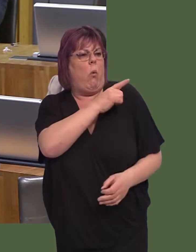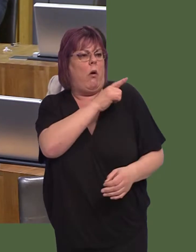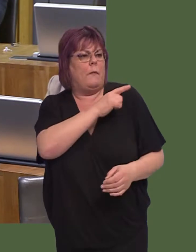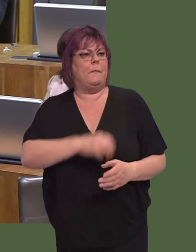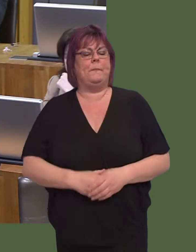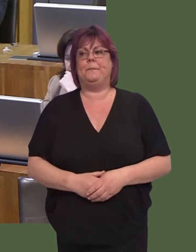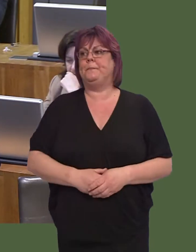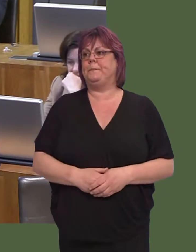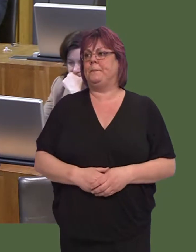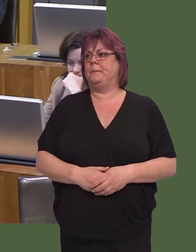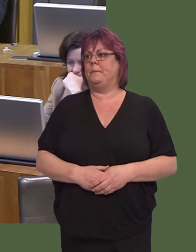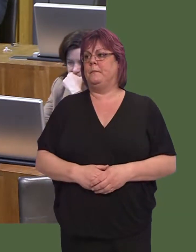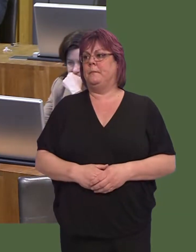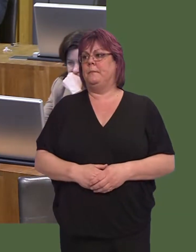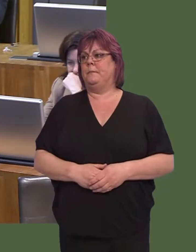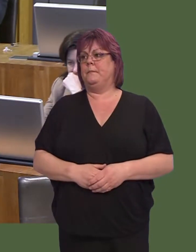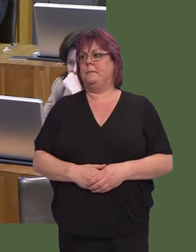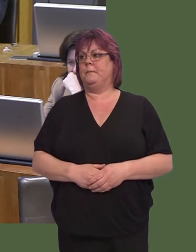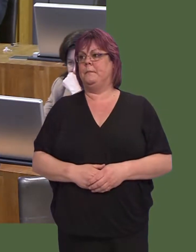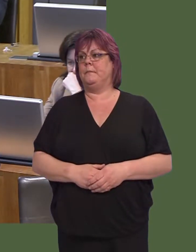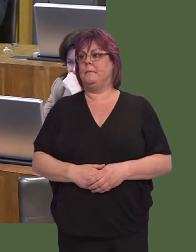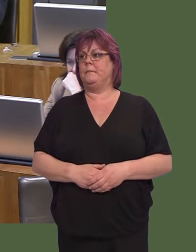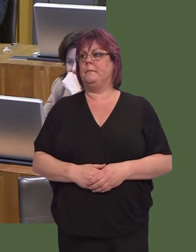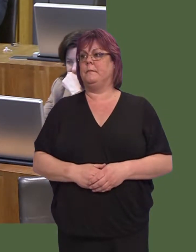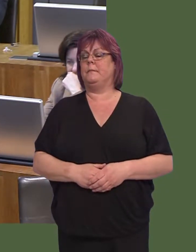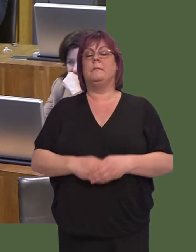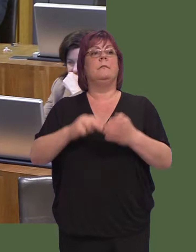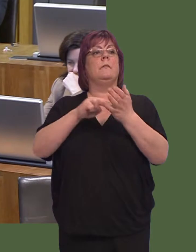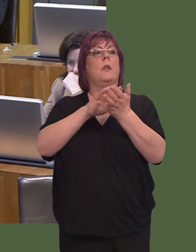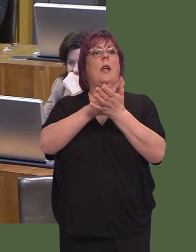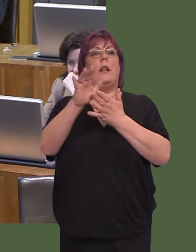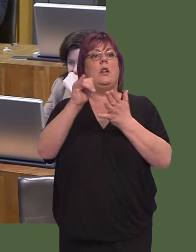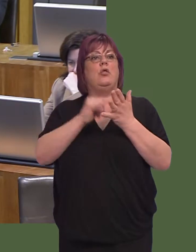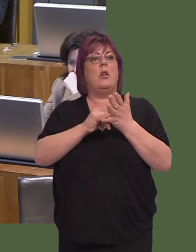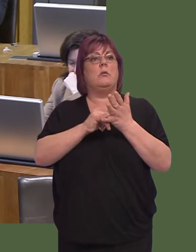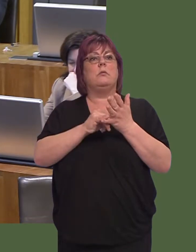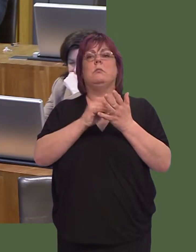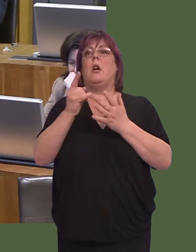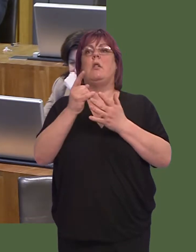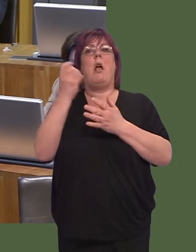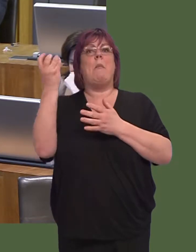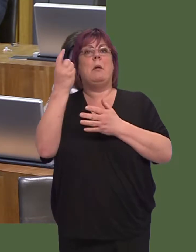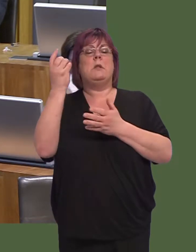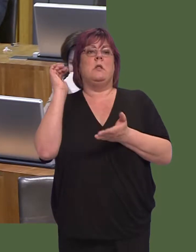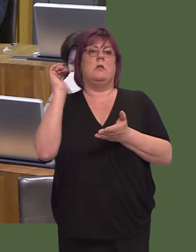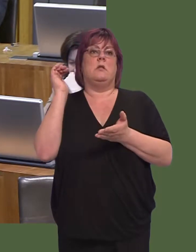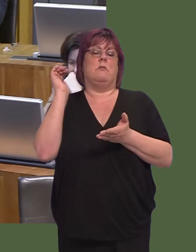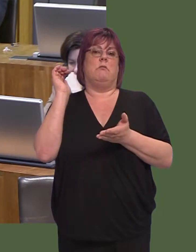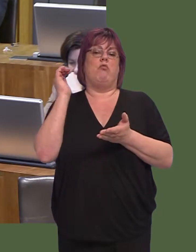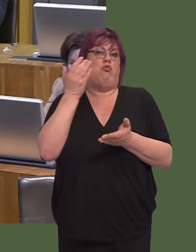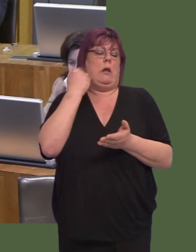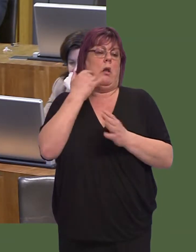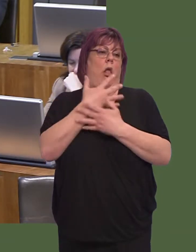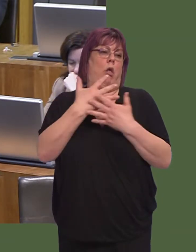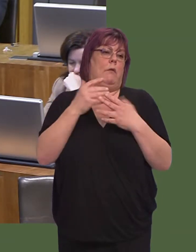right to say that there's been a great deal of pressure on the NHS and indeed on ambulances across the UK over the past few months